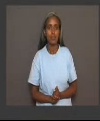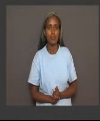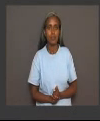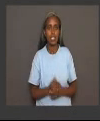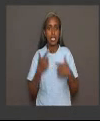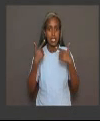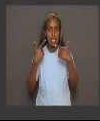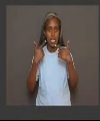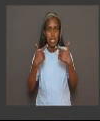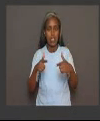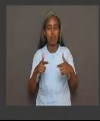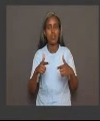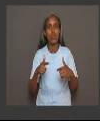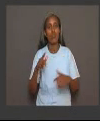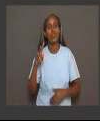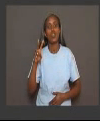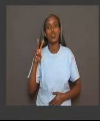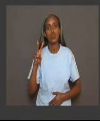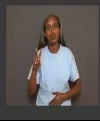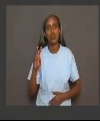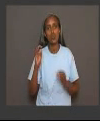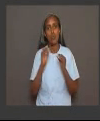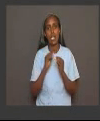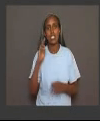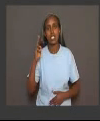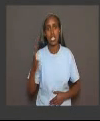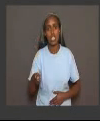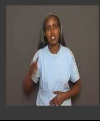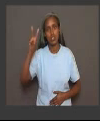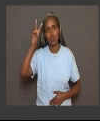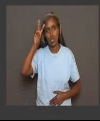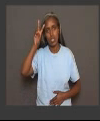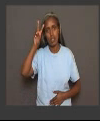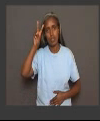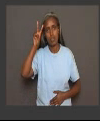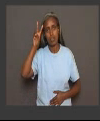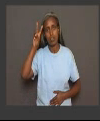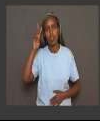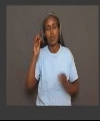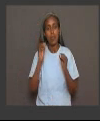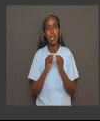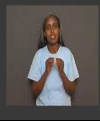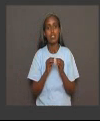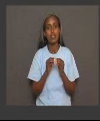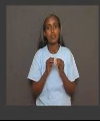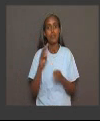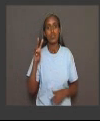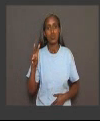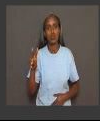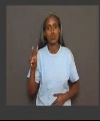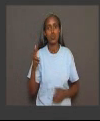The limit of 2 plus h squared plus